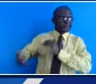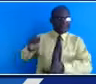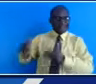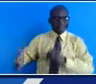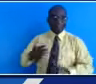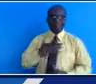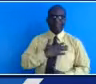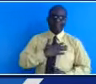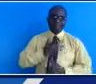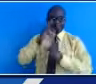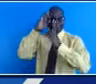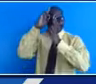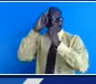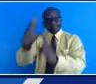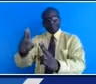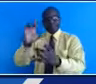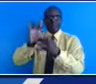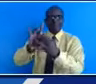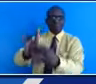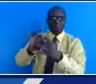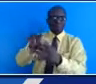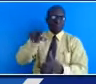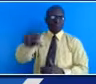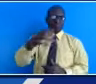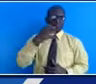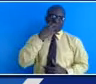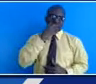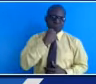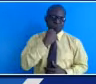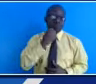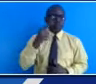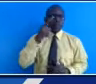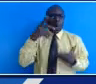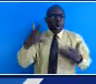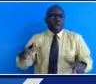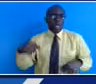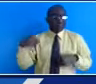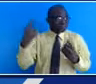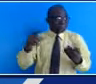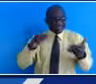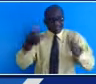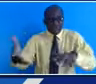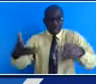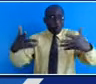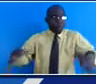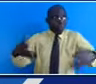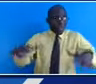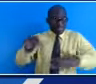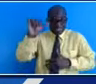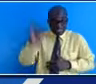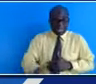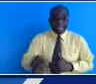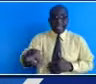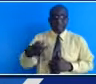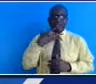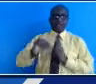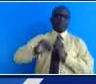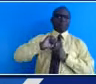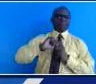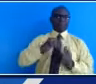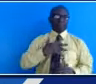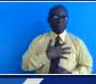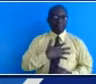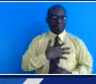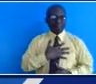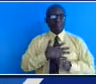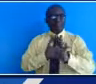because that's really where this begins. This doesn't begin with opening the society and how much money we're going to make. That's essential. We have to deal with the economic impact of this, but